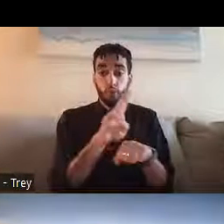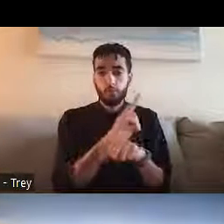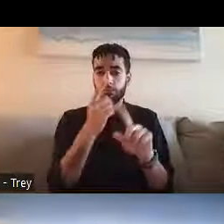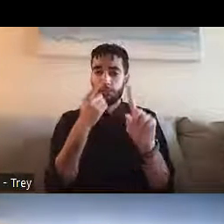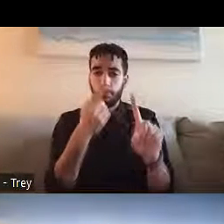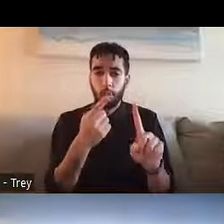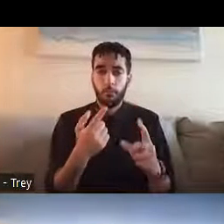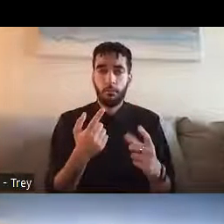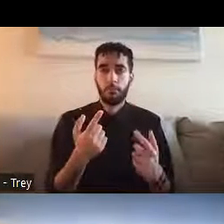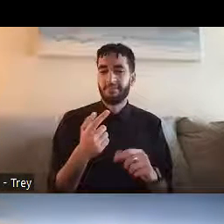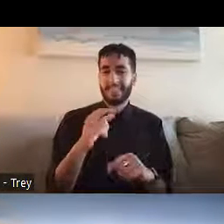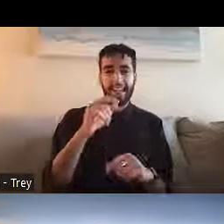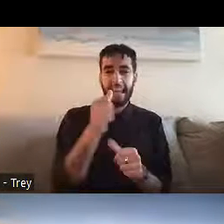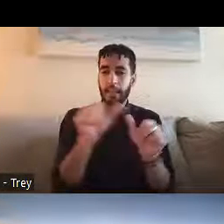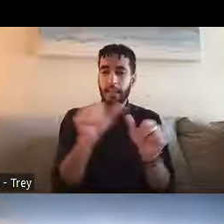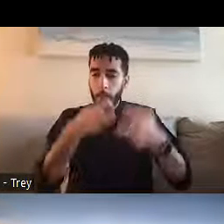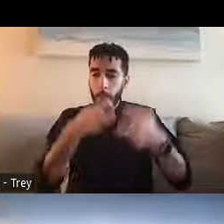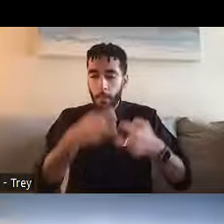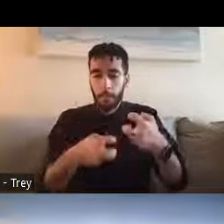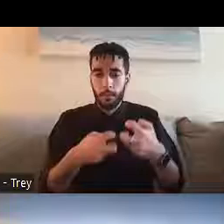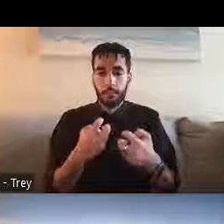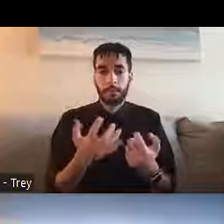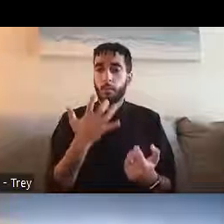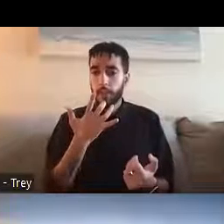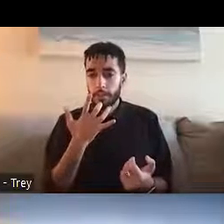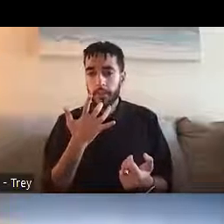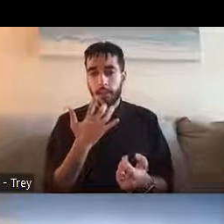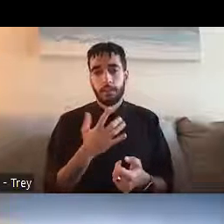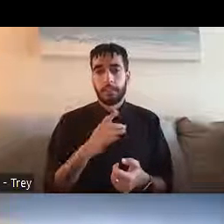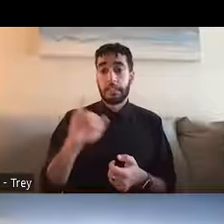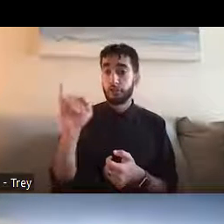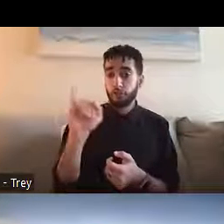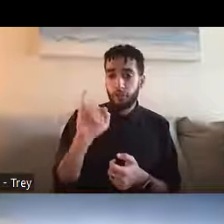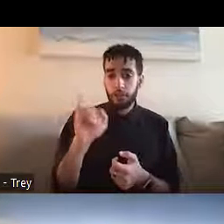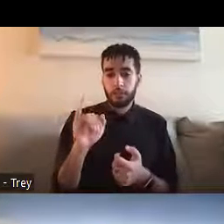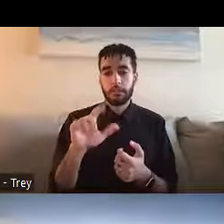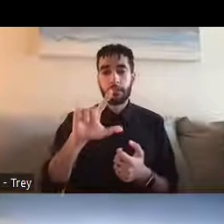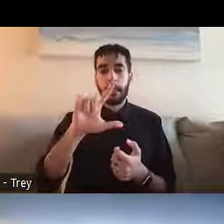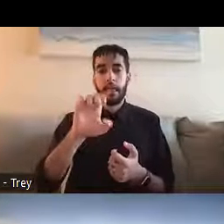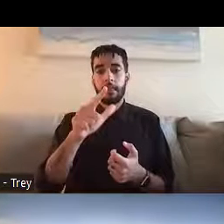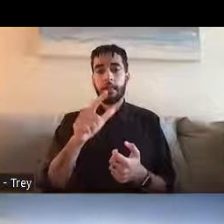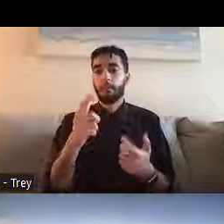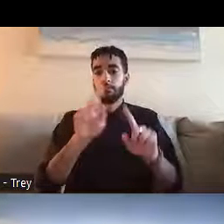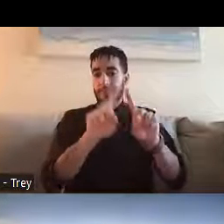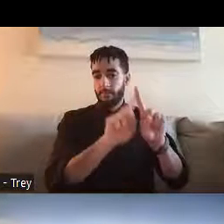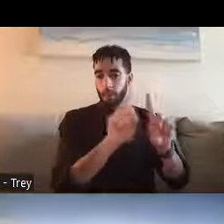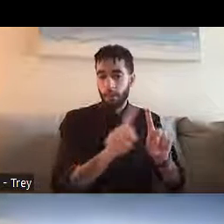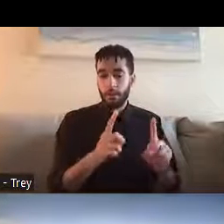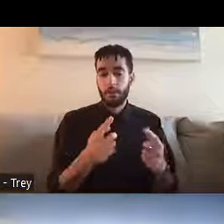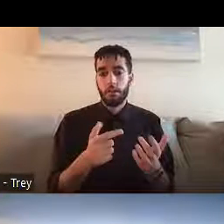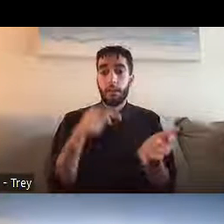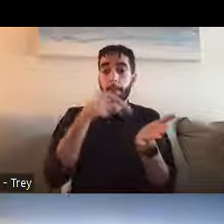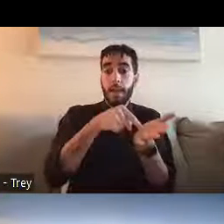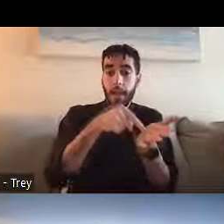comfort with technology use. There's information about insurance and legal documents, paid and unpaid supports, caregiver health